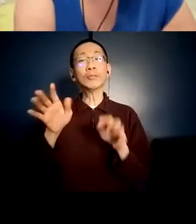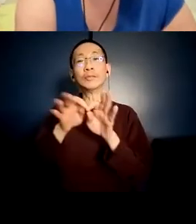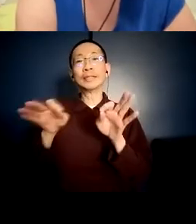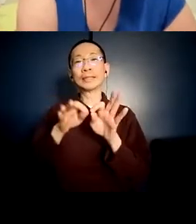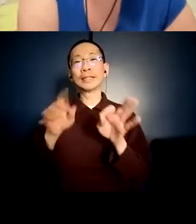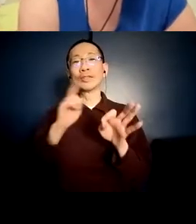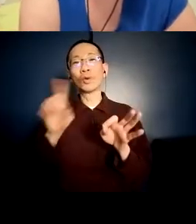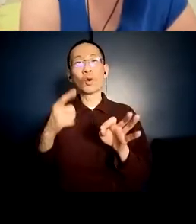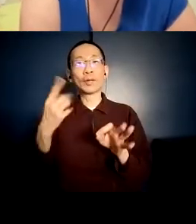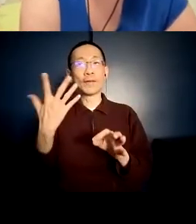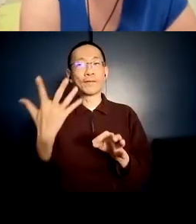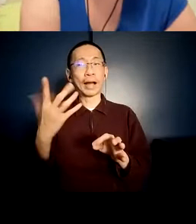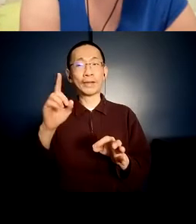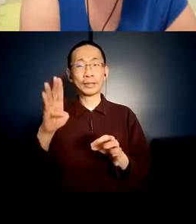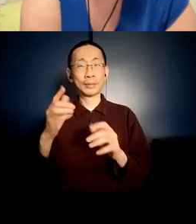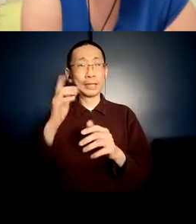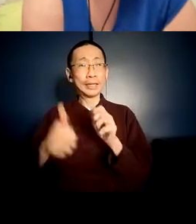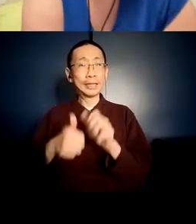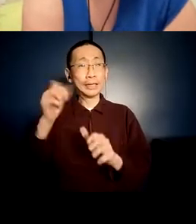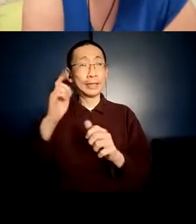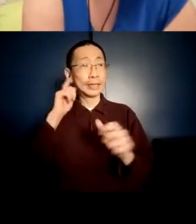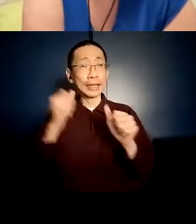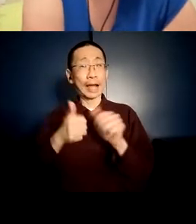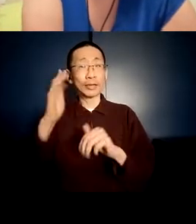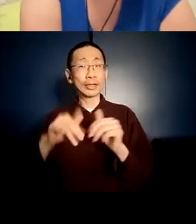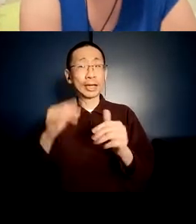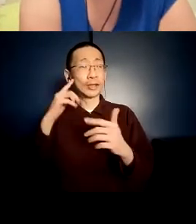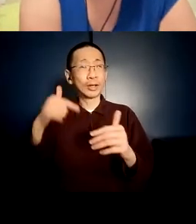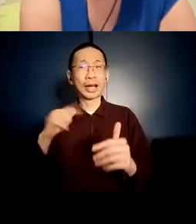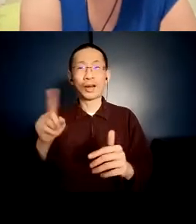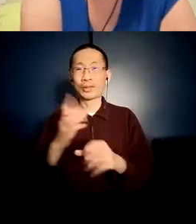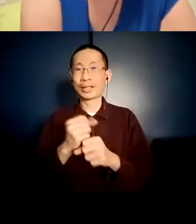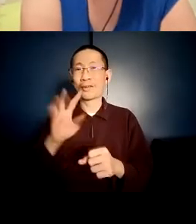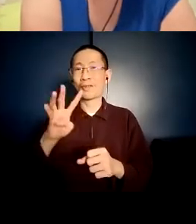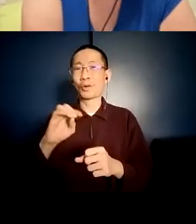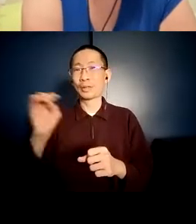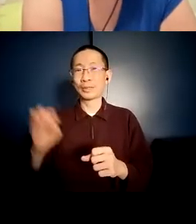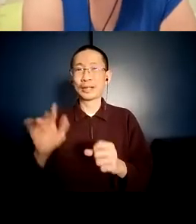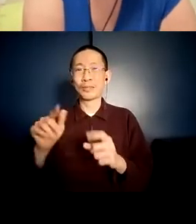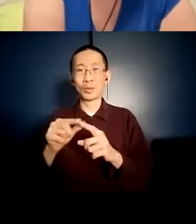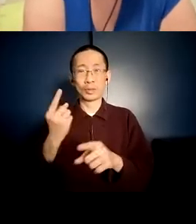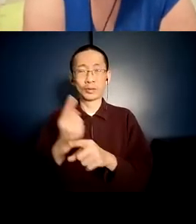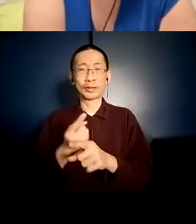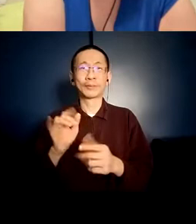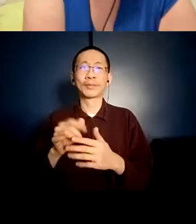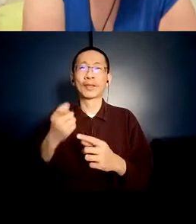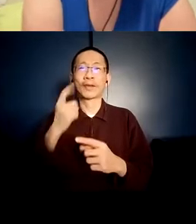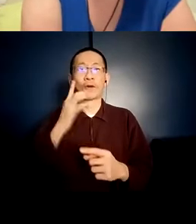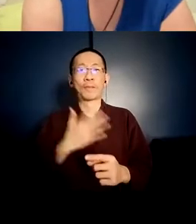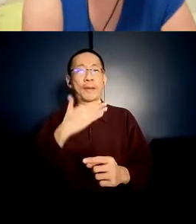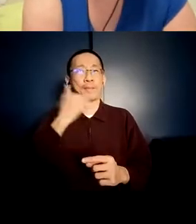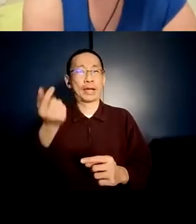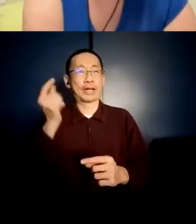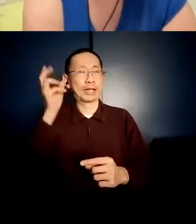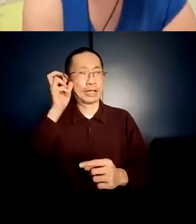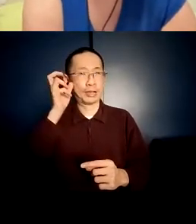only 5 decibels louder than the noise, I only got 40% of the words right in the sentences. And that's for my better ear. That's for